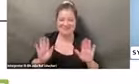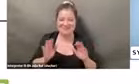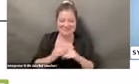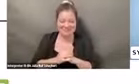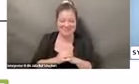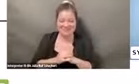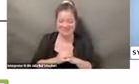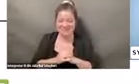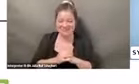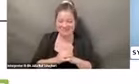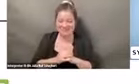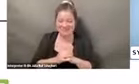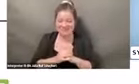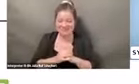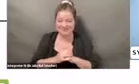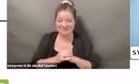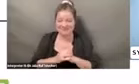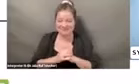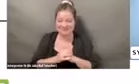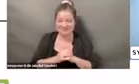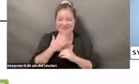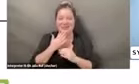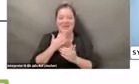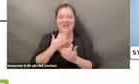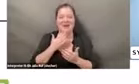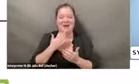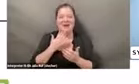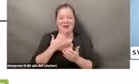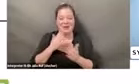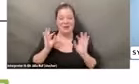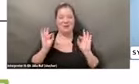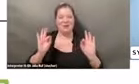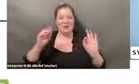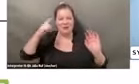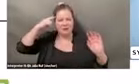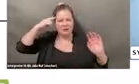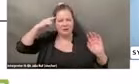It's good break just to gather my thoughts. It's how